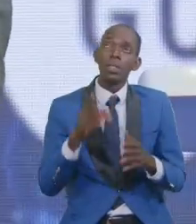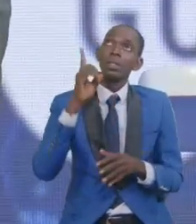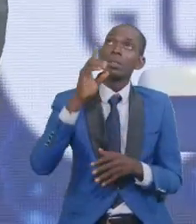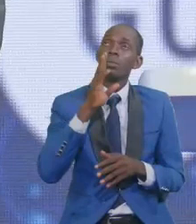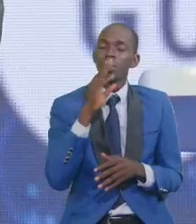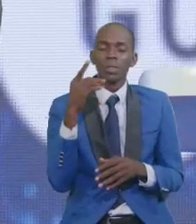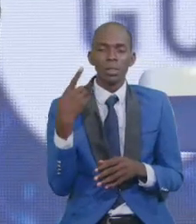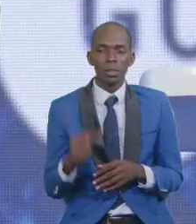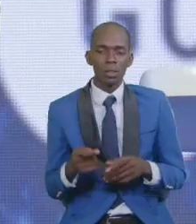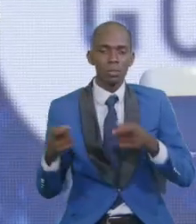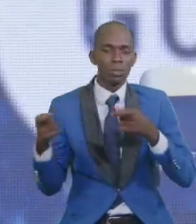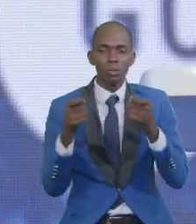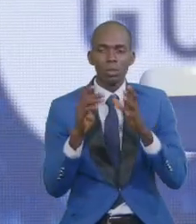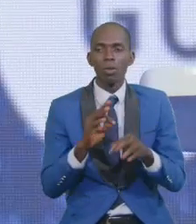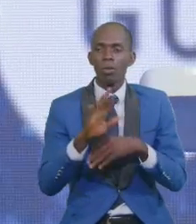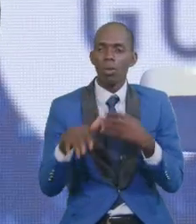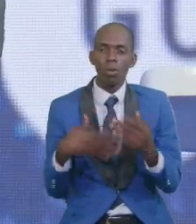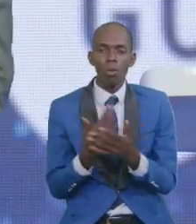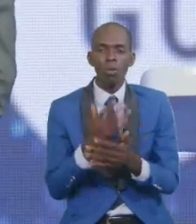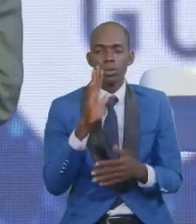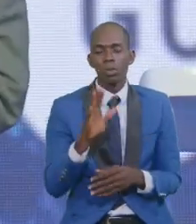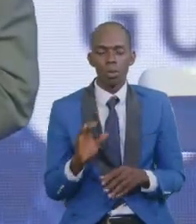of all your actions.